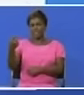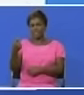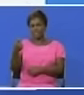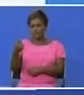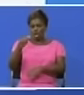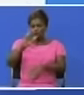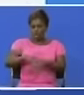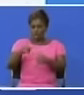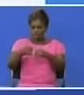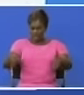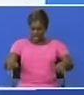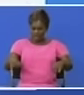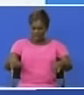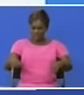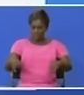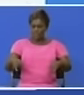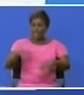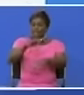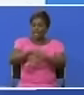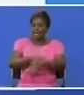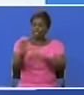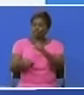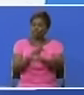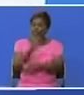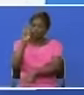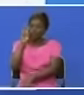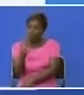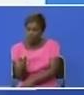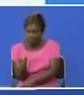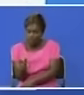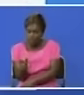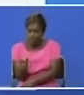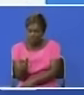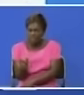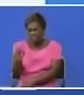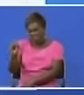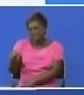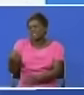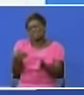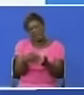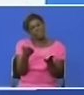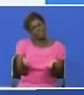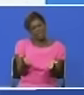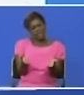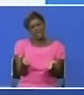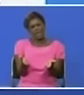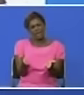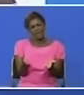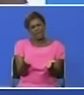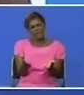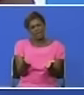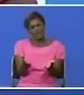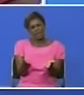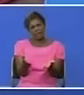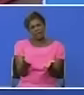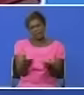went online and were able to download the movie and watch it anyway. In effect saying, well, yes, the ban is there, and that's great, it won't be shown on the big